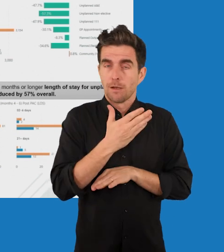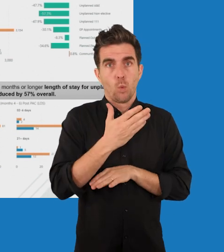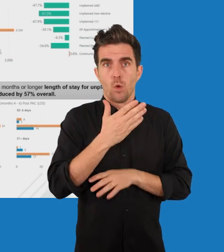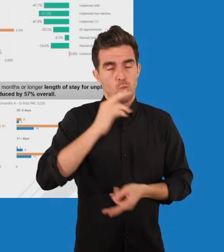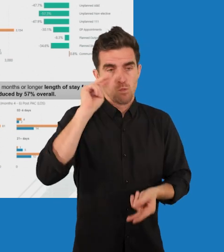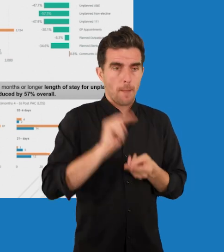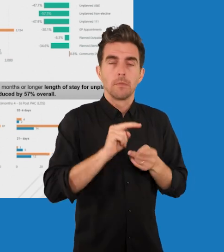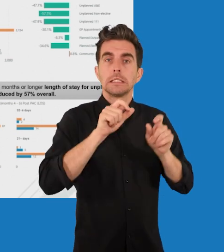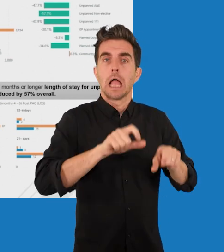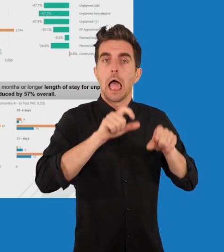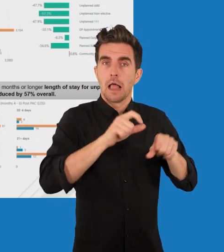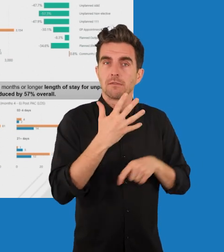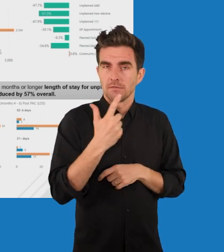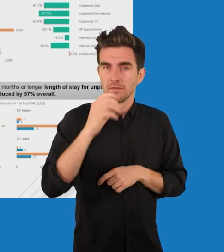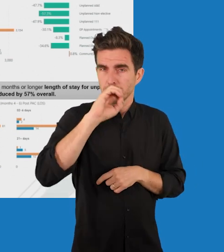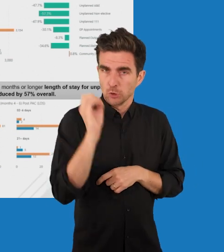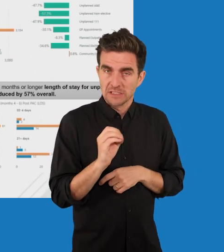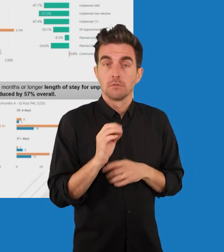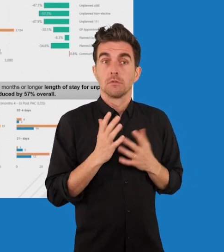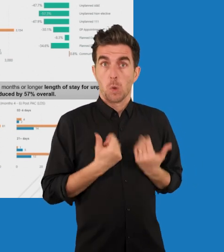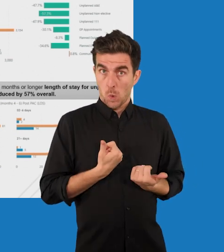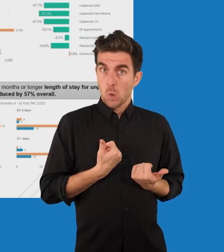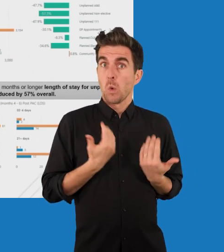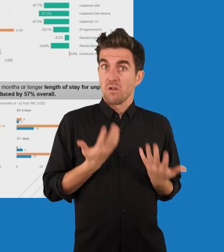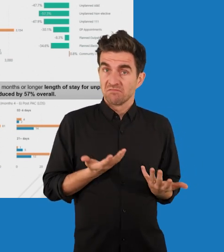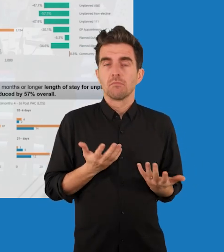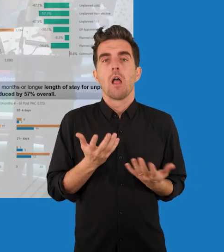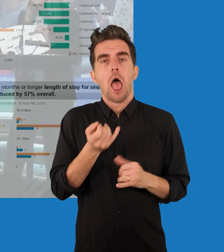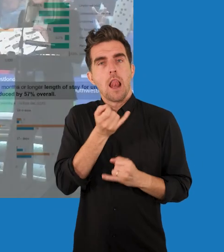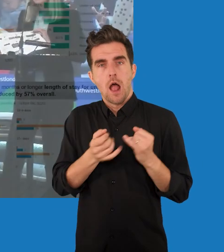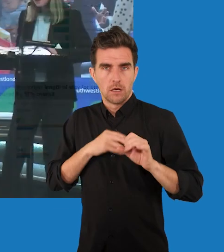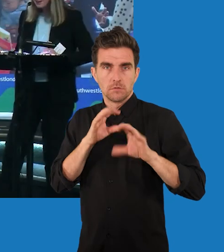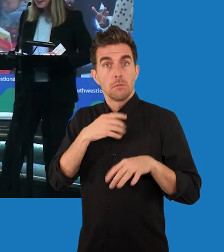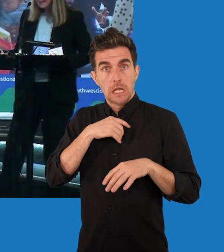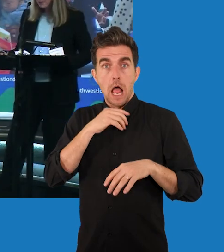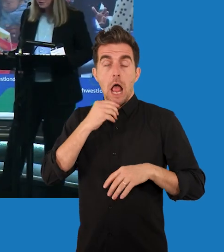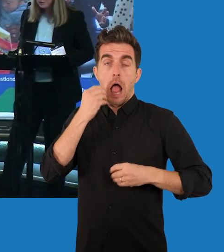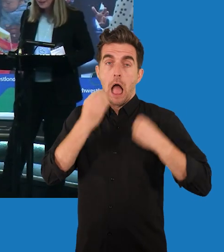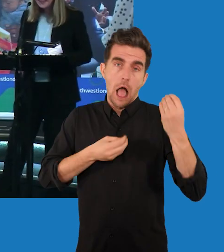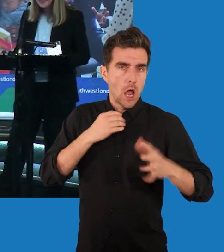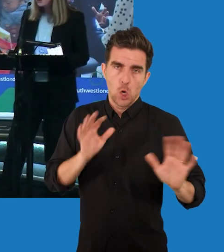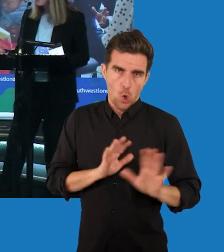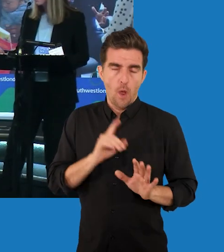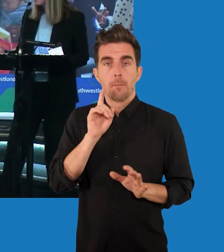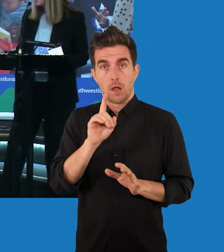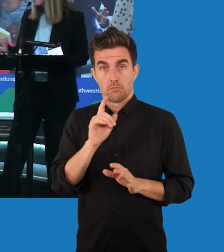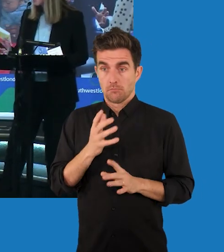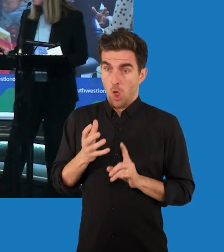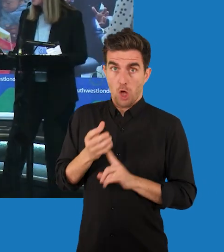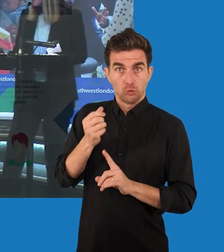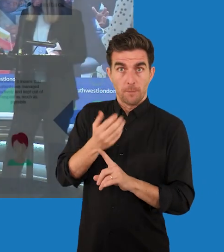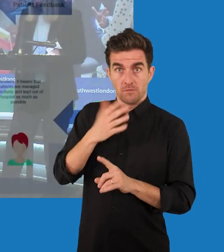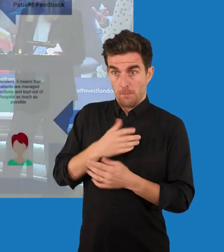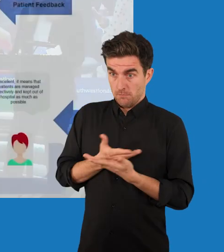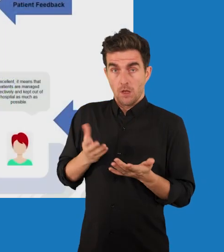a 57% reduction in length of stay if the person is admitted. And lastly, and I won't read these out, but we have